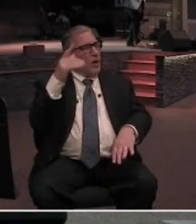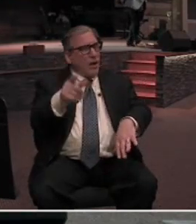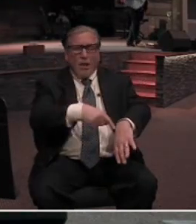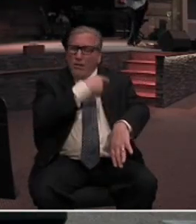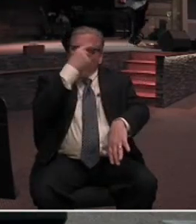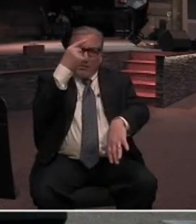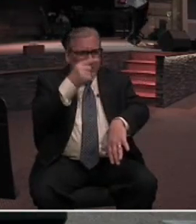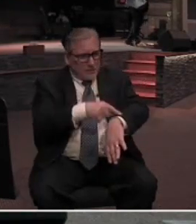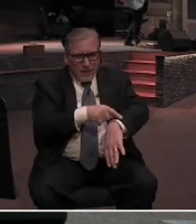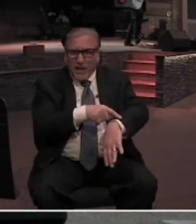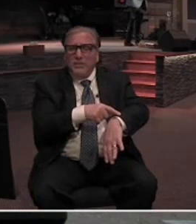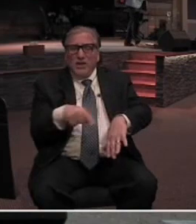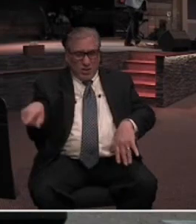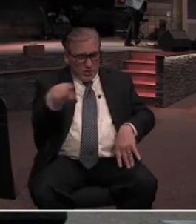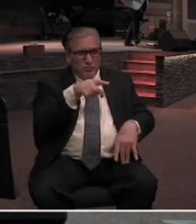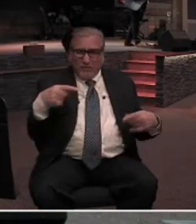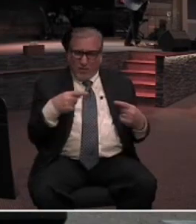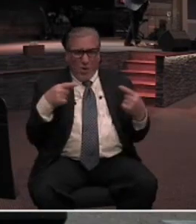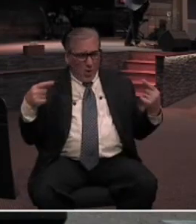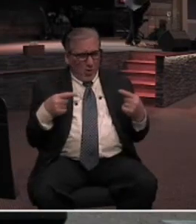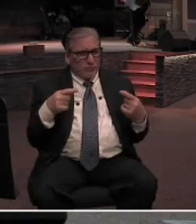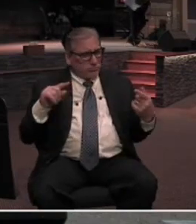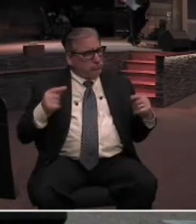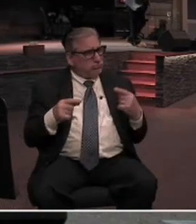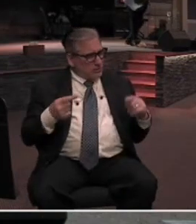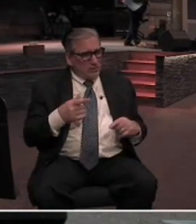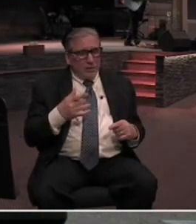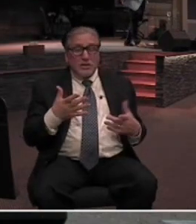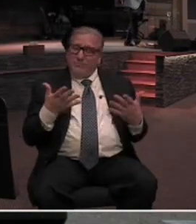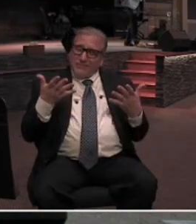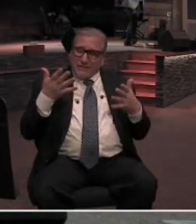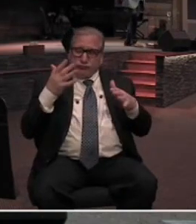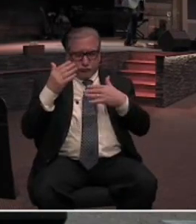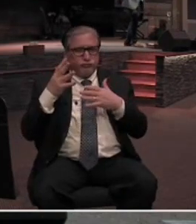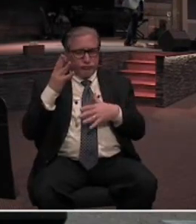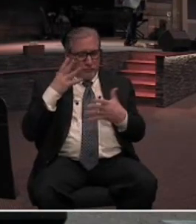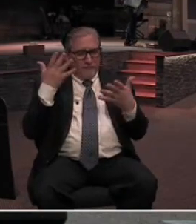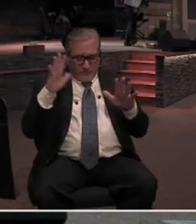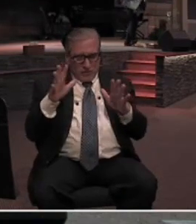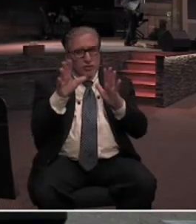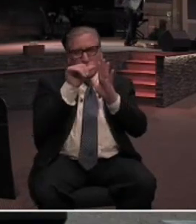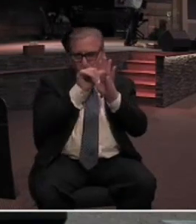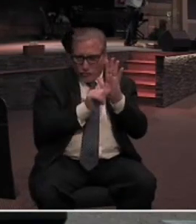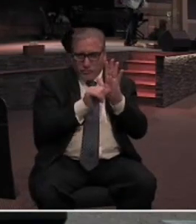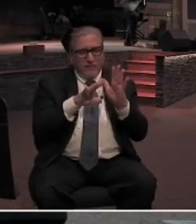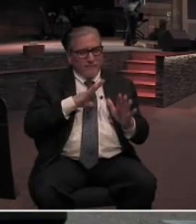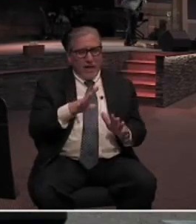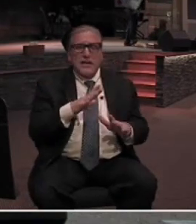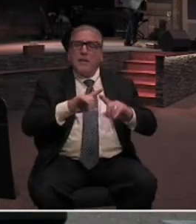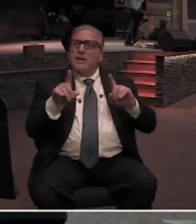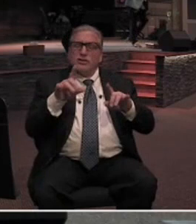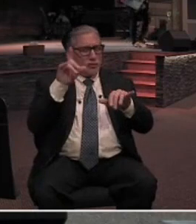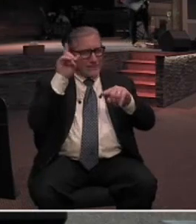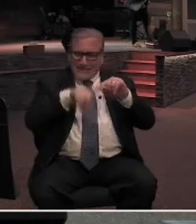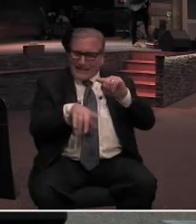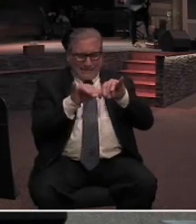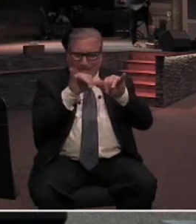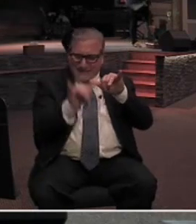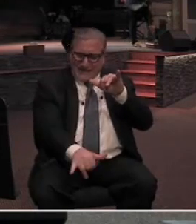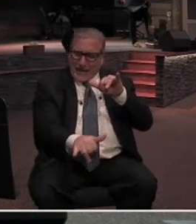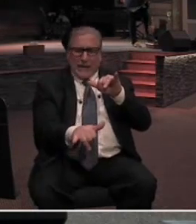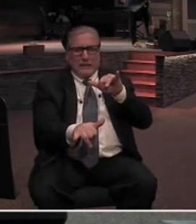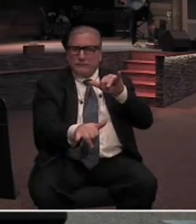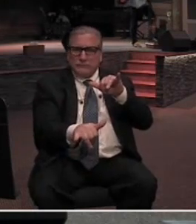that you've been injured, and you came through the surgery okay, but you can't just lay there. You're